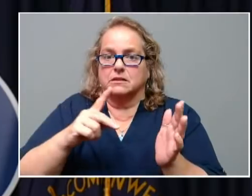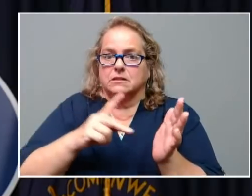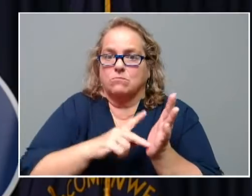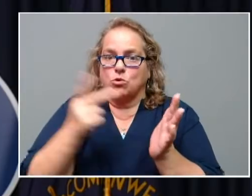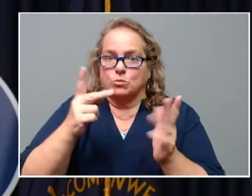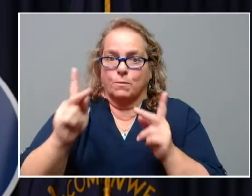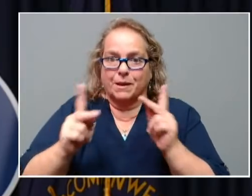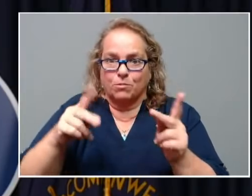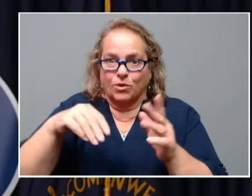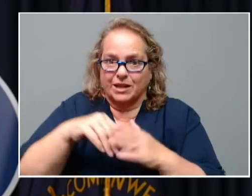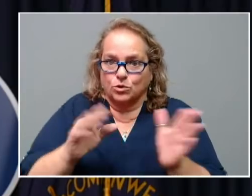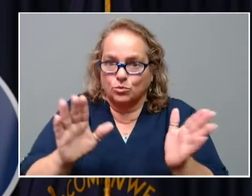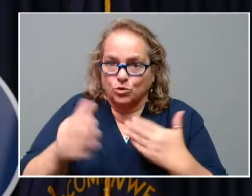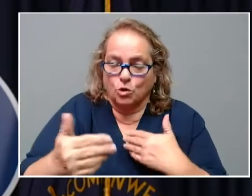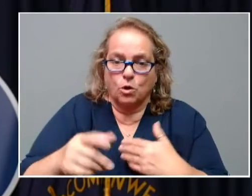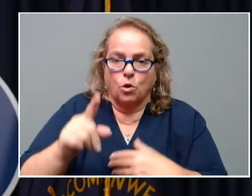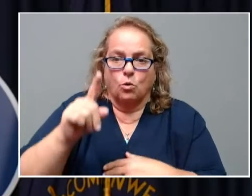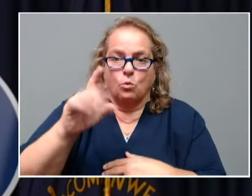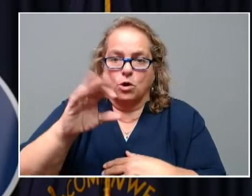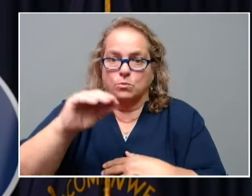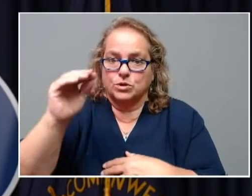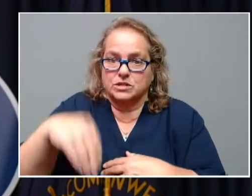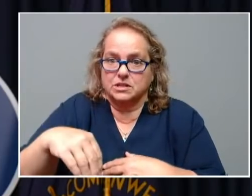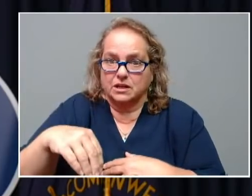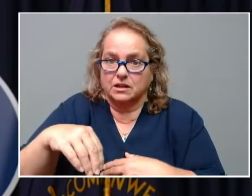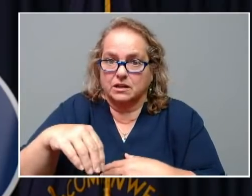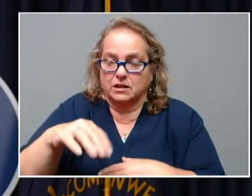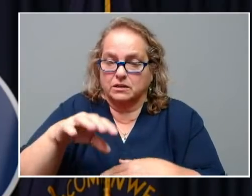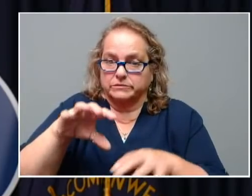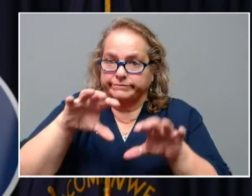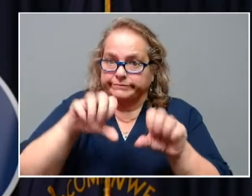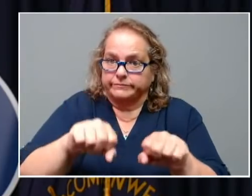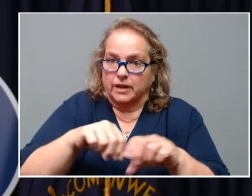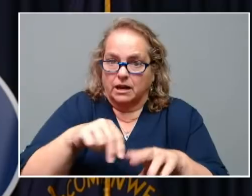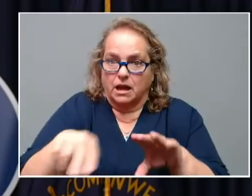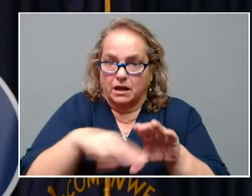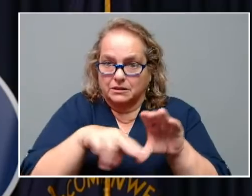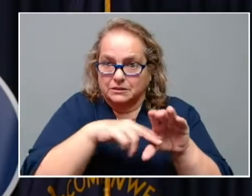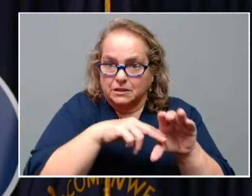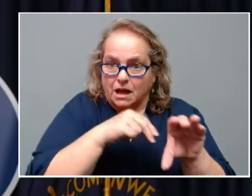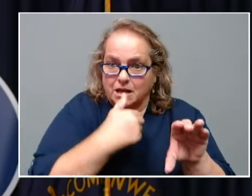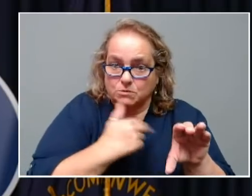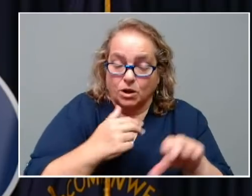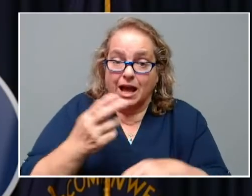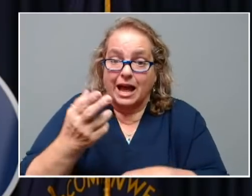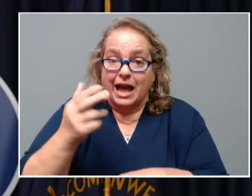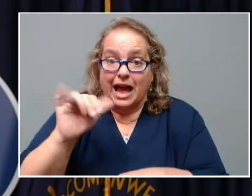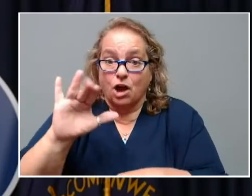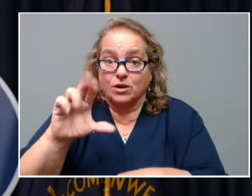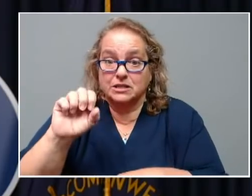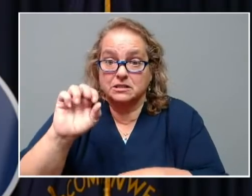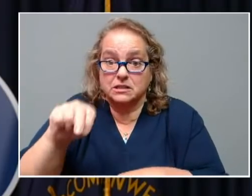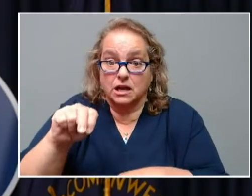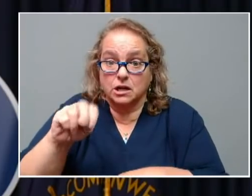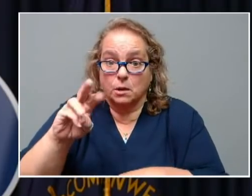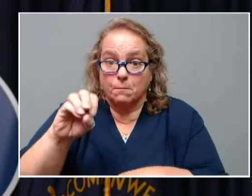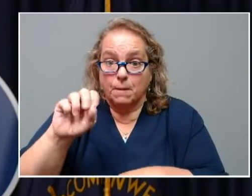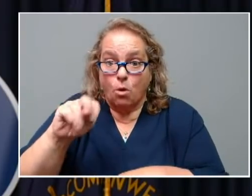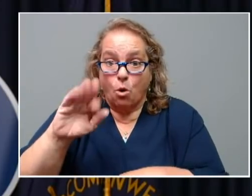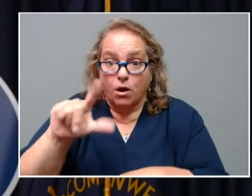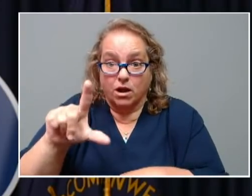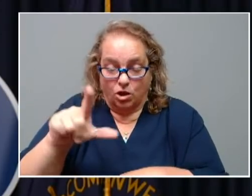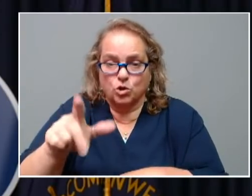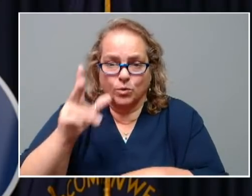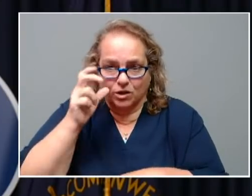100% occupancy for adult ICU, or whether it's Harrison Memorial, which we're going to hear from now, they